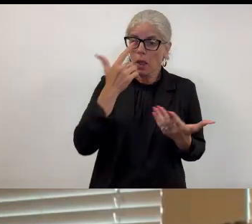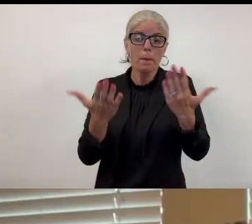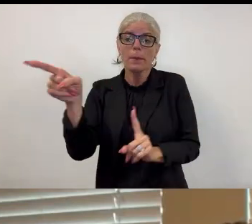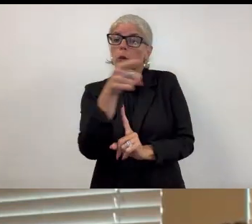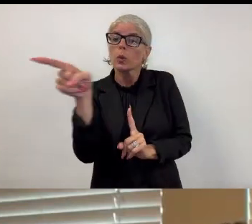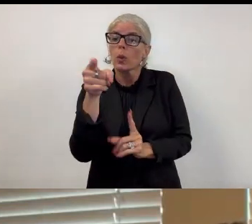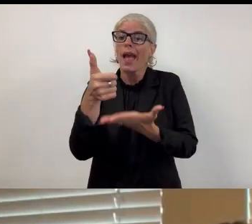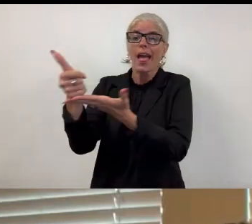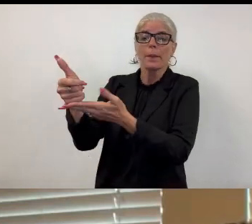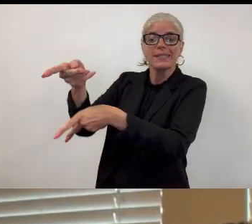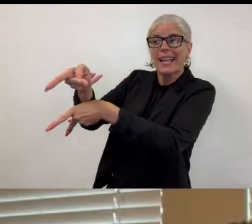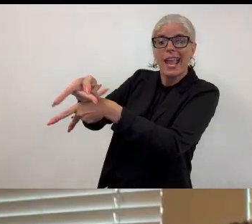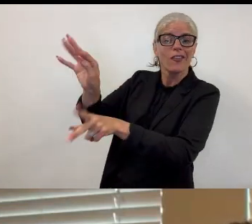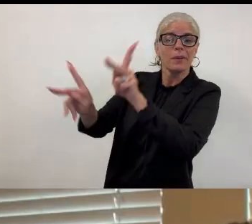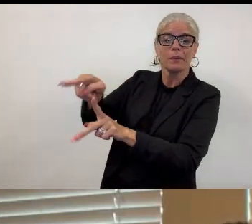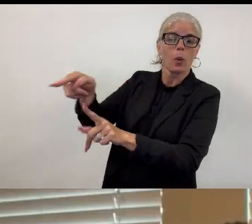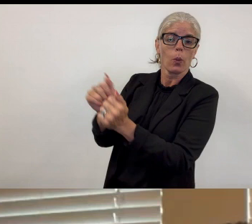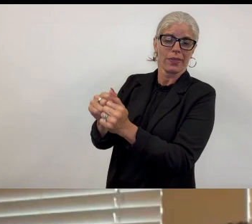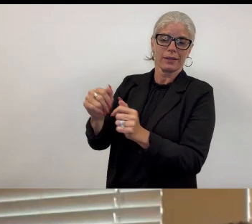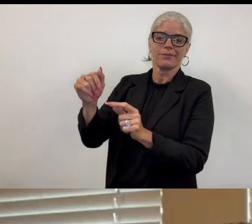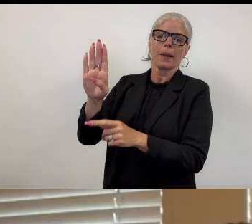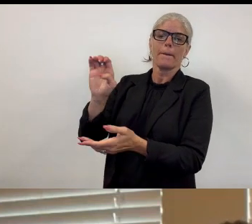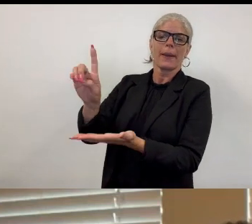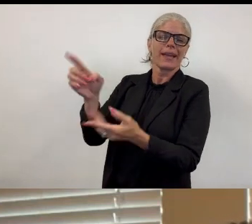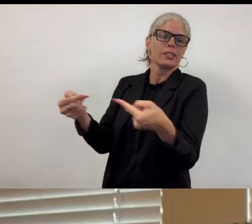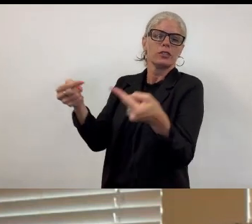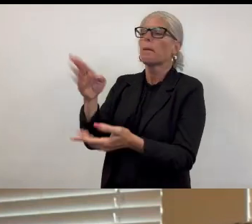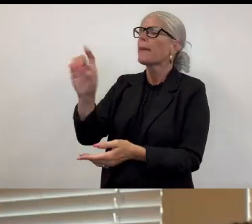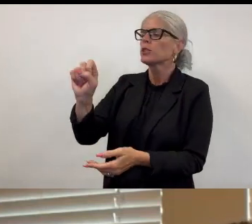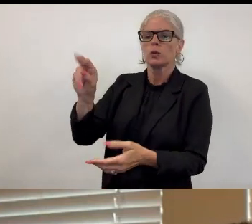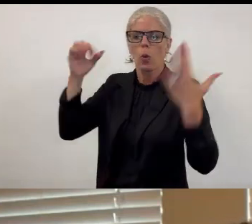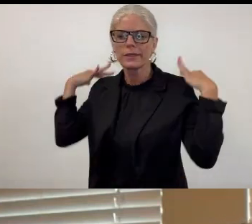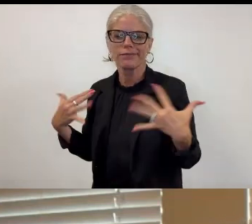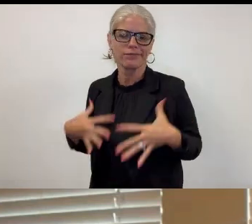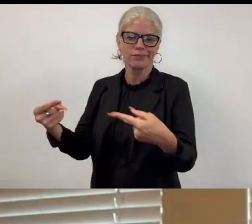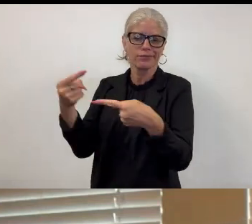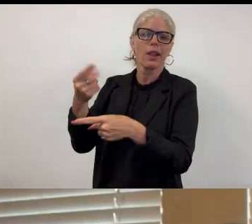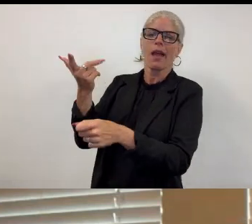or help take care of those who experience things like bed sores, pressure sores.